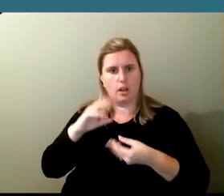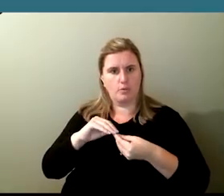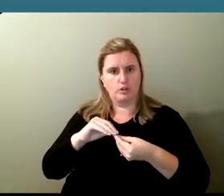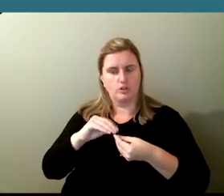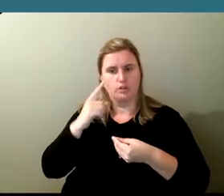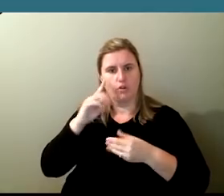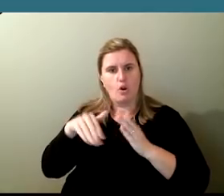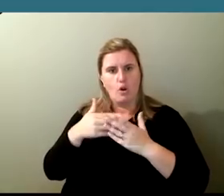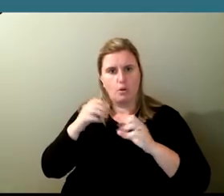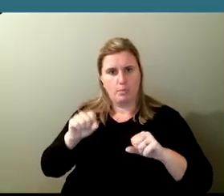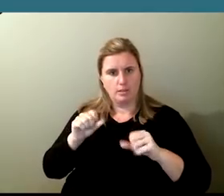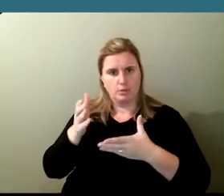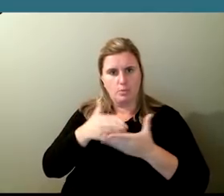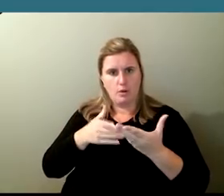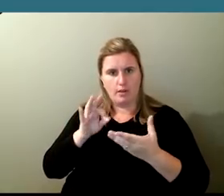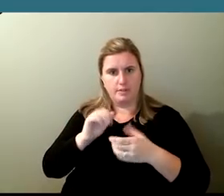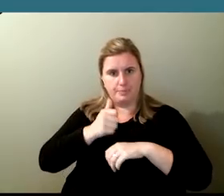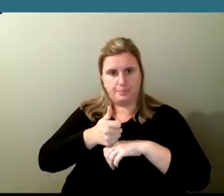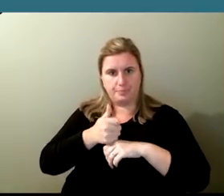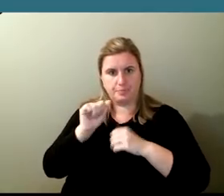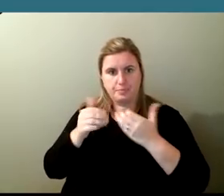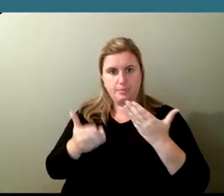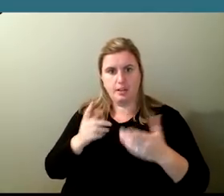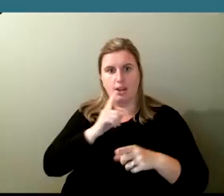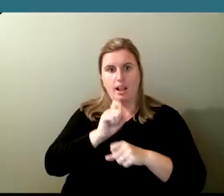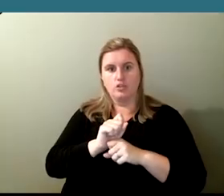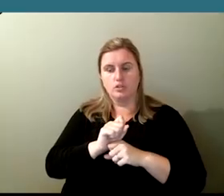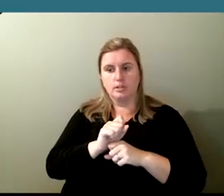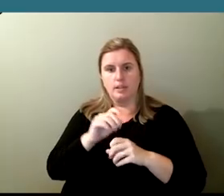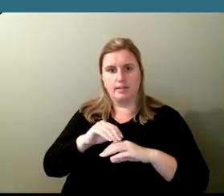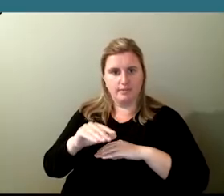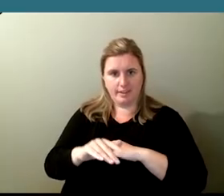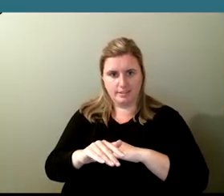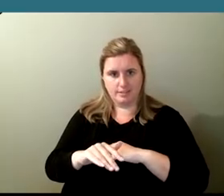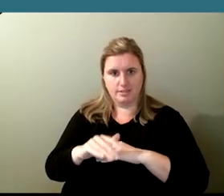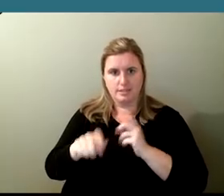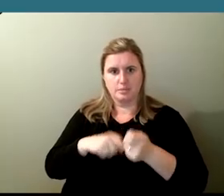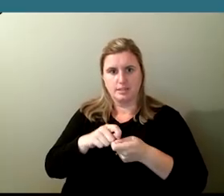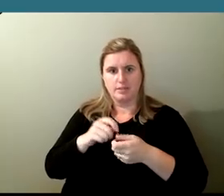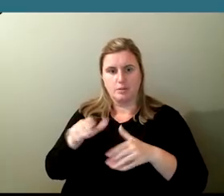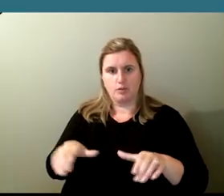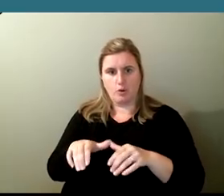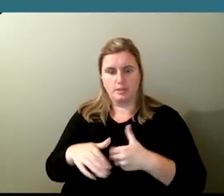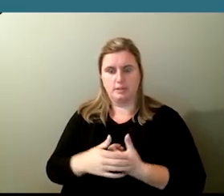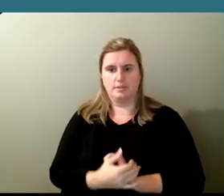possible components of implementation that may actually affect specific performances. Actually,